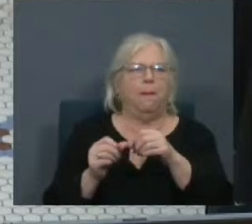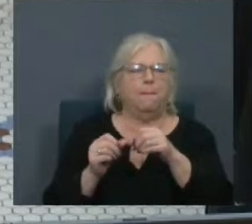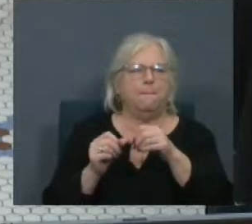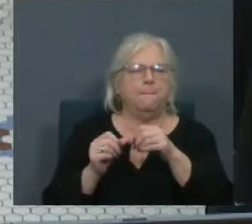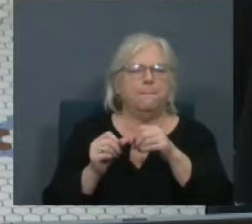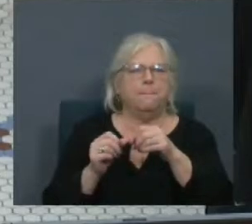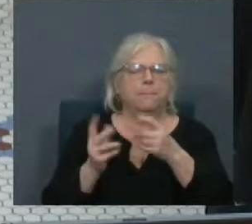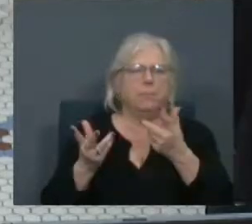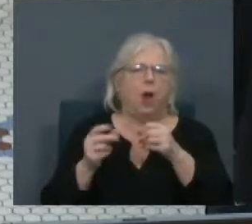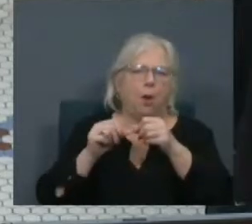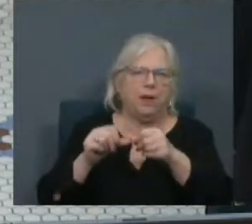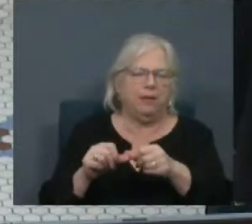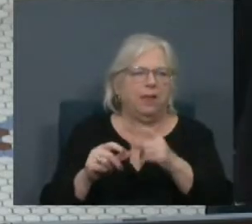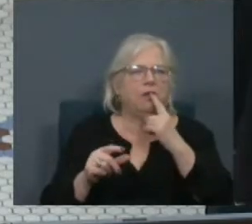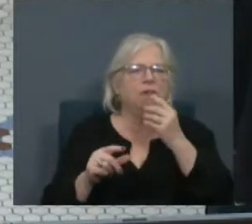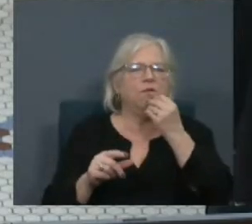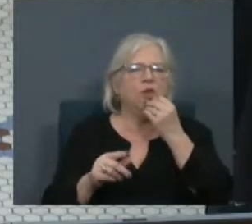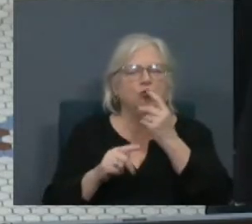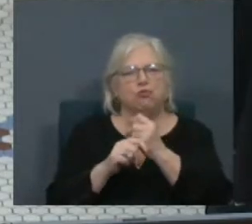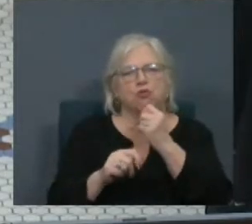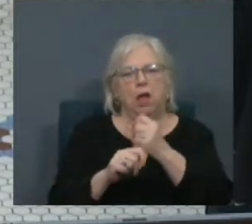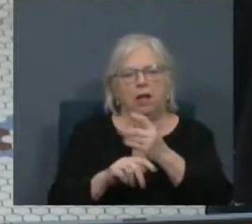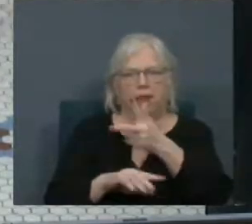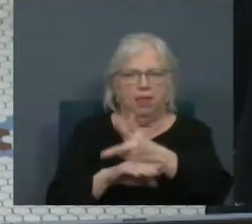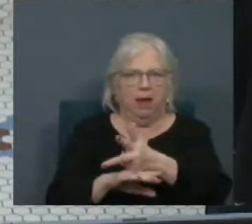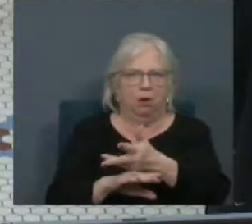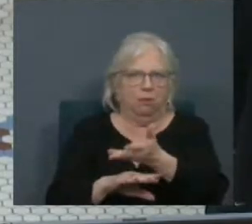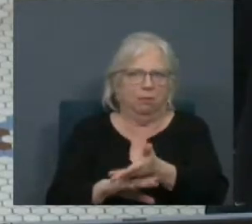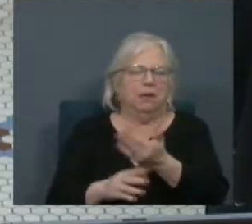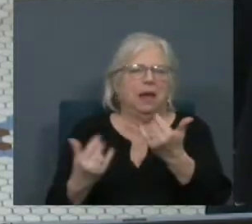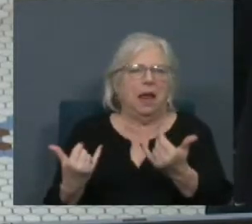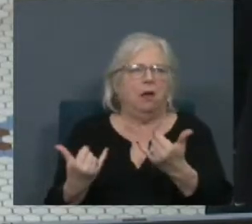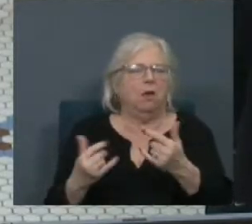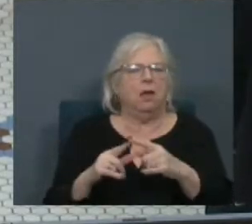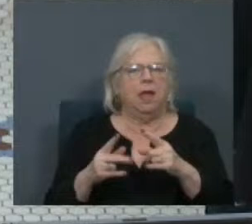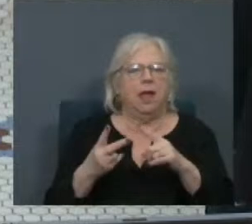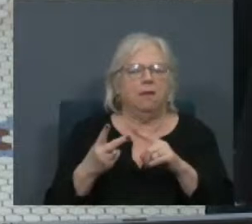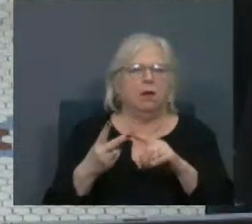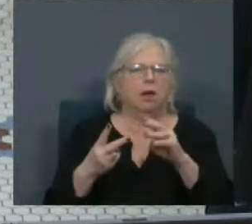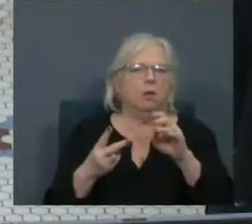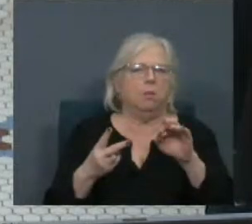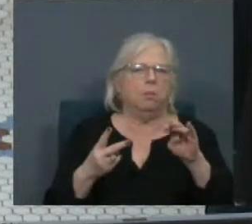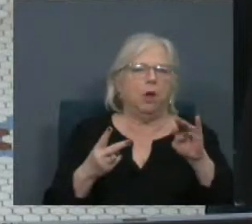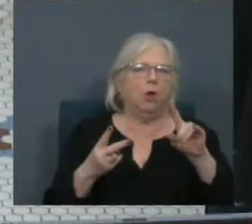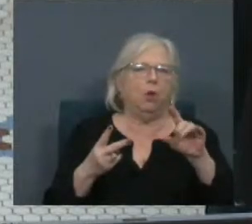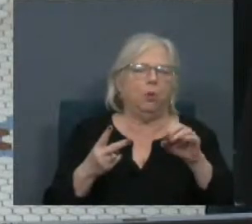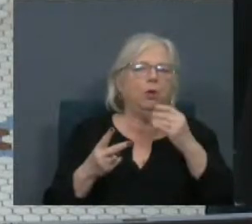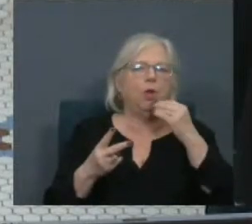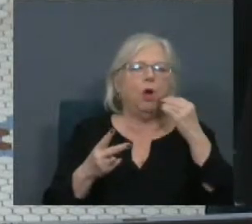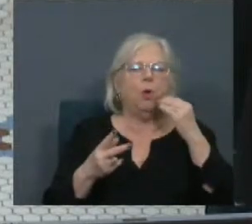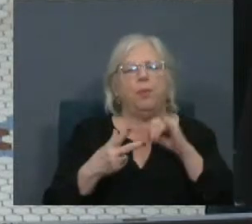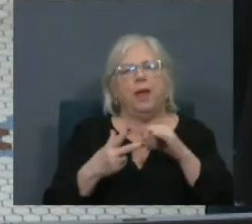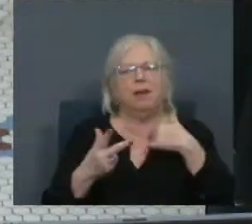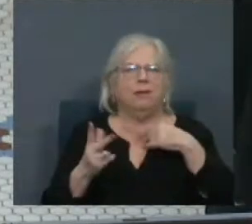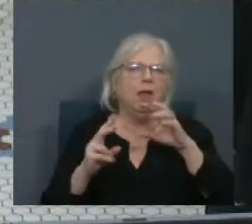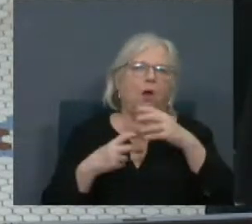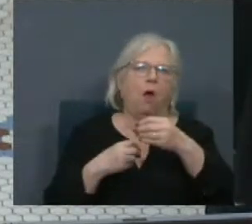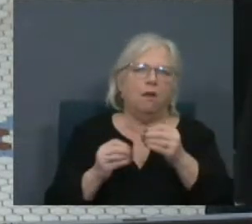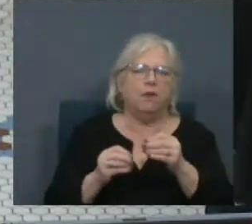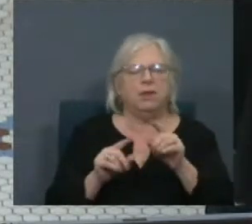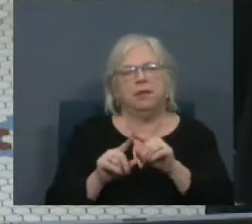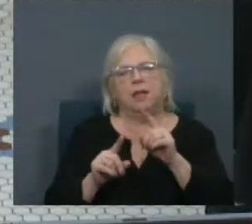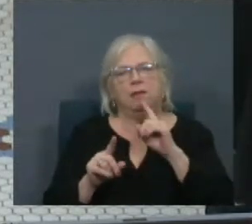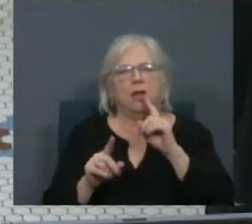it. There's a food truck there now. There's a mobile home that says office that acts as a